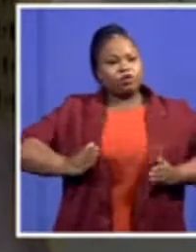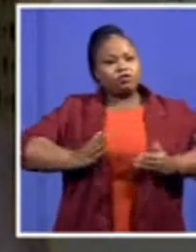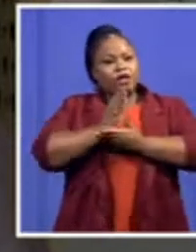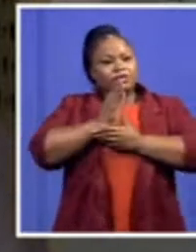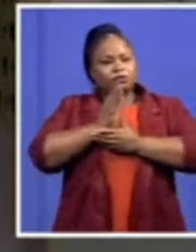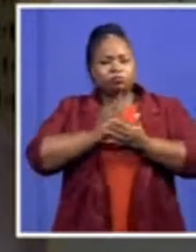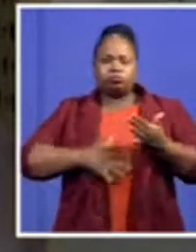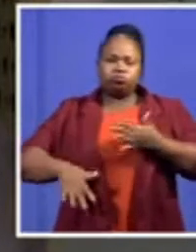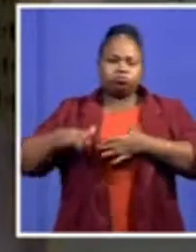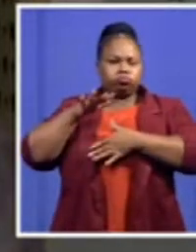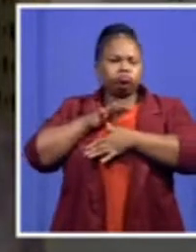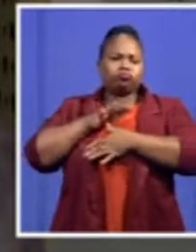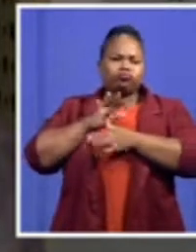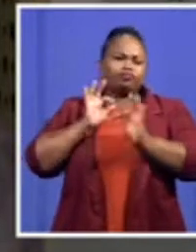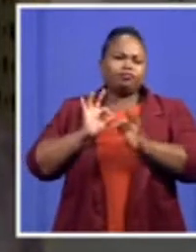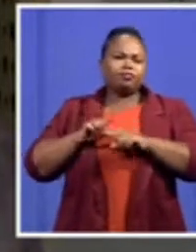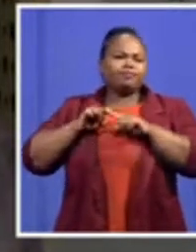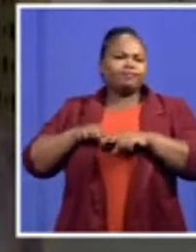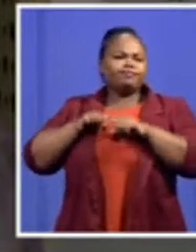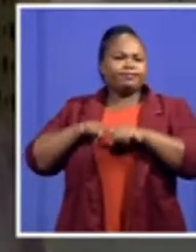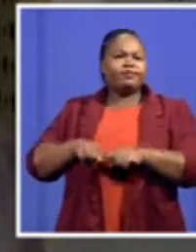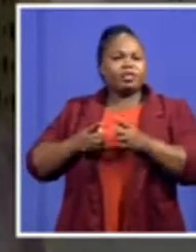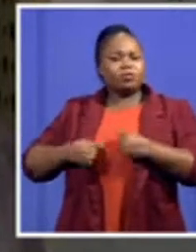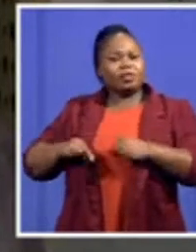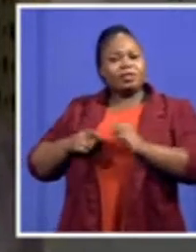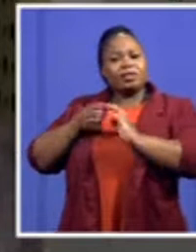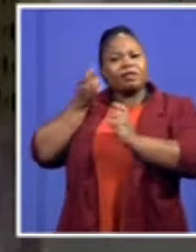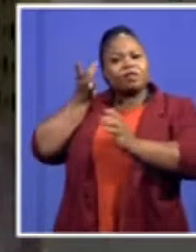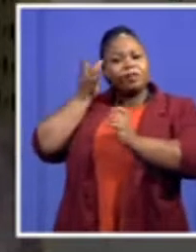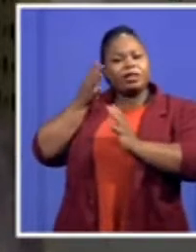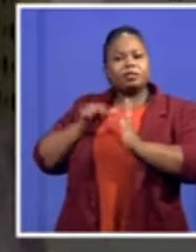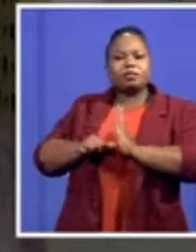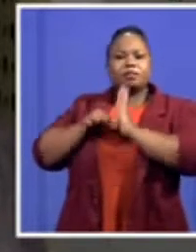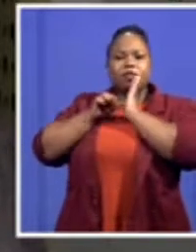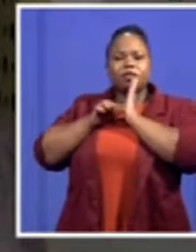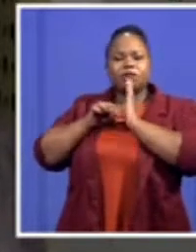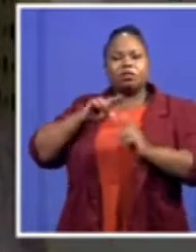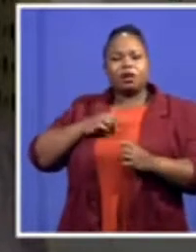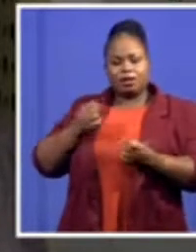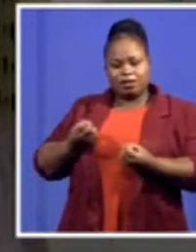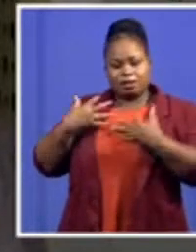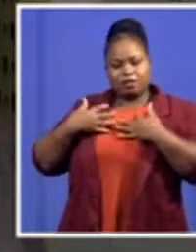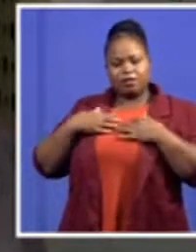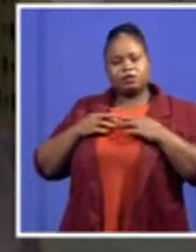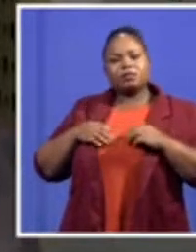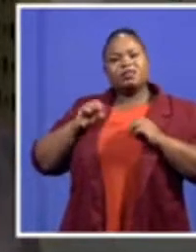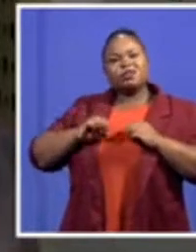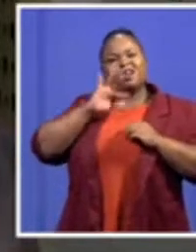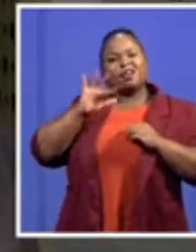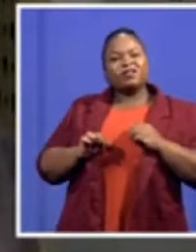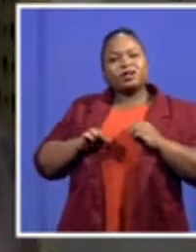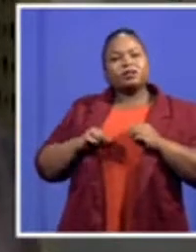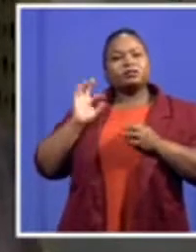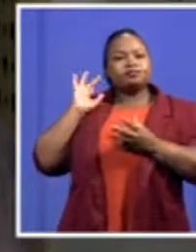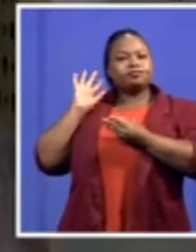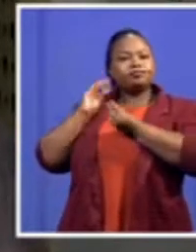of empirical data that offers a glimpse of South Africa's progress since 1994 into some of